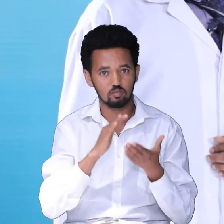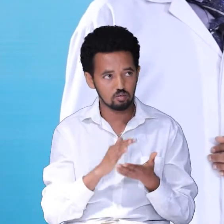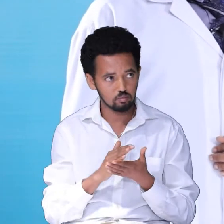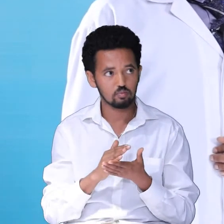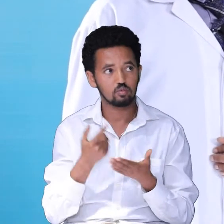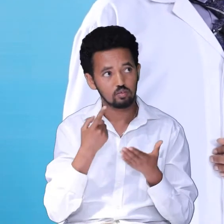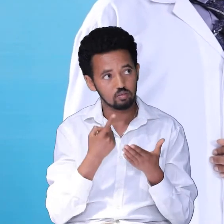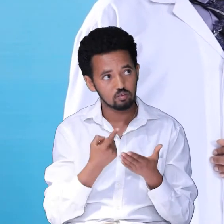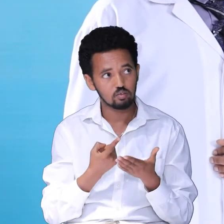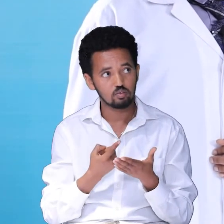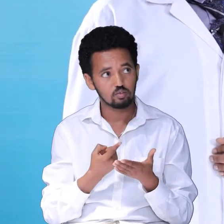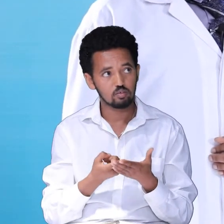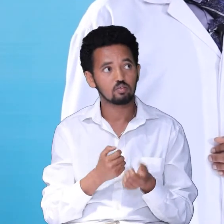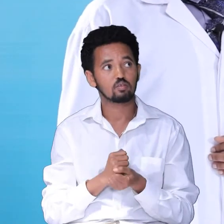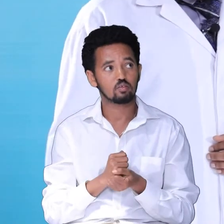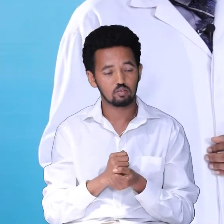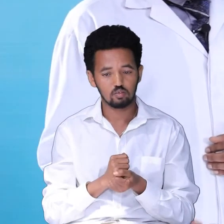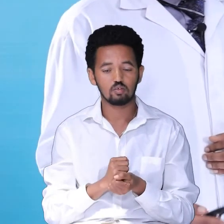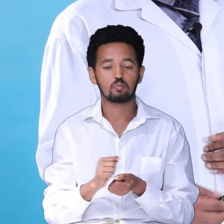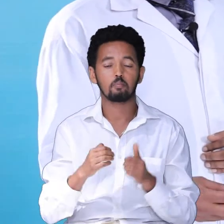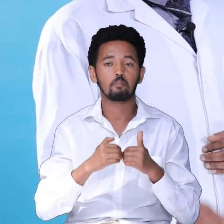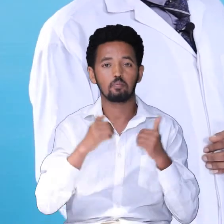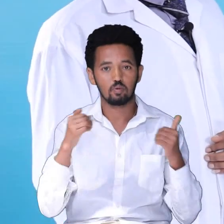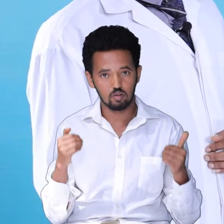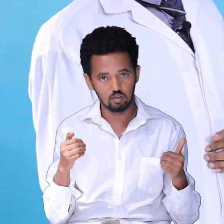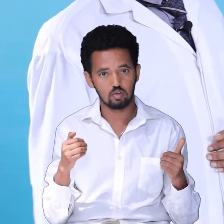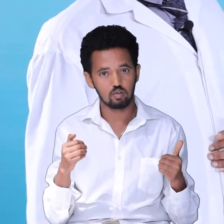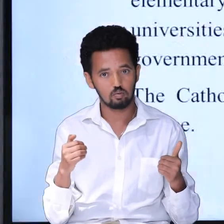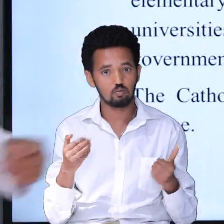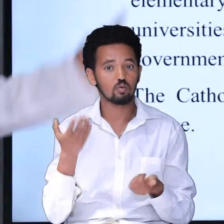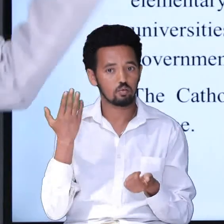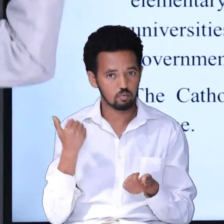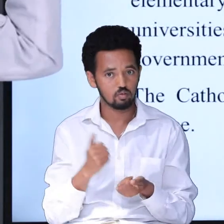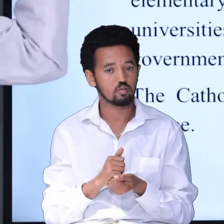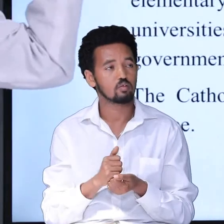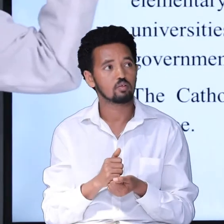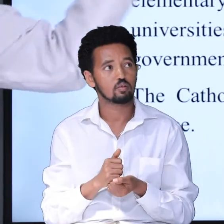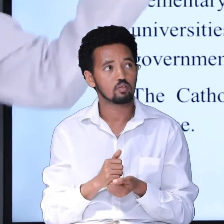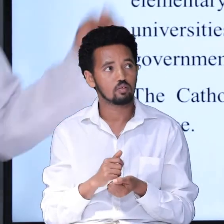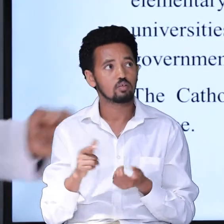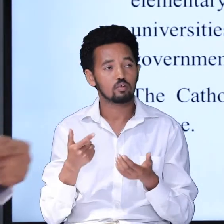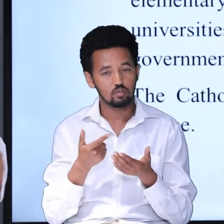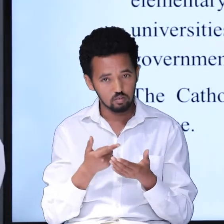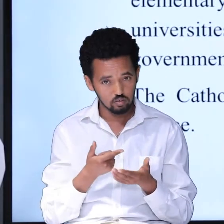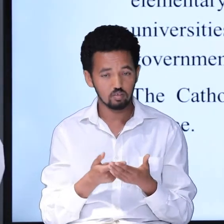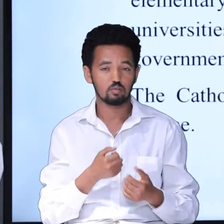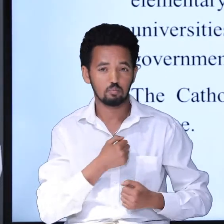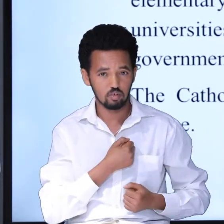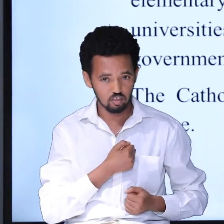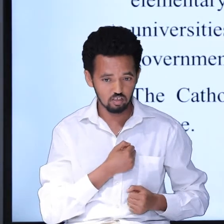was known as Code of Napoleon. He revolutionized